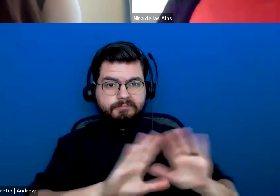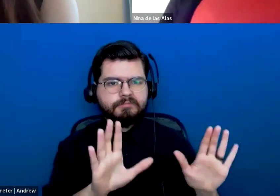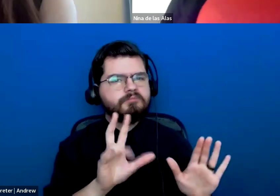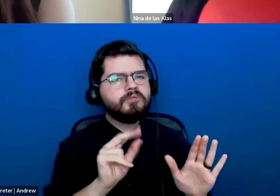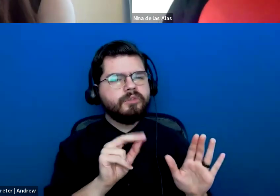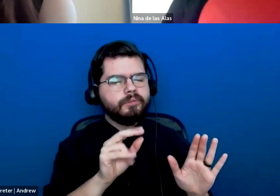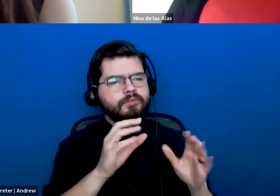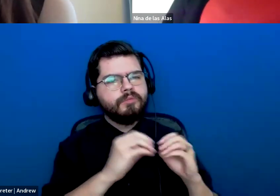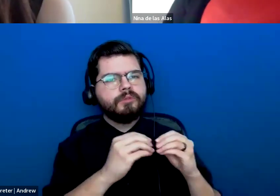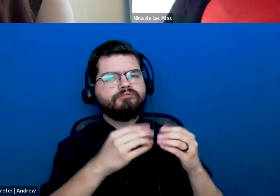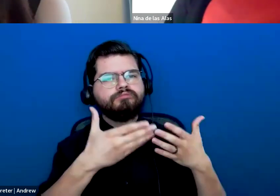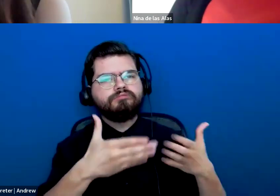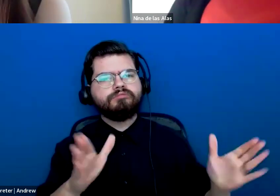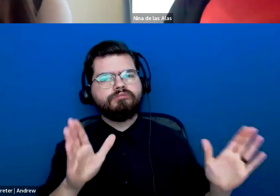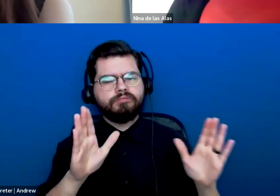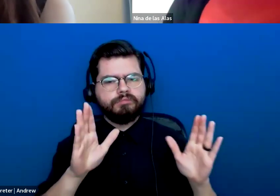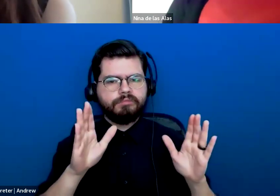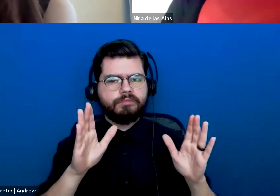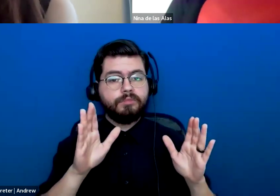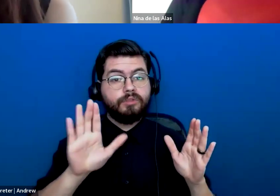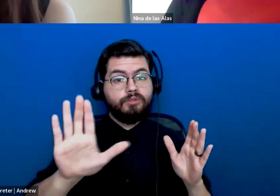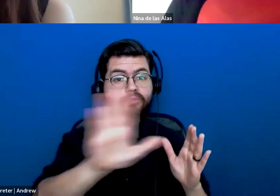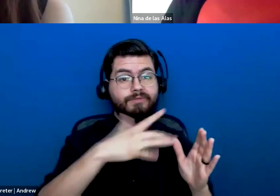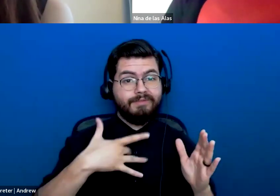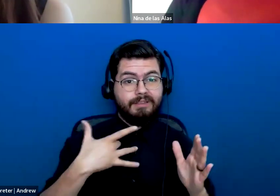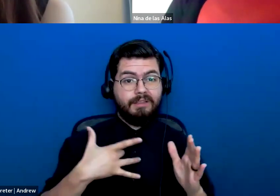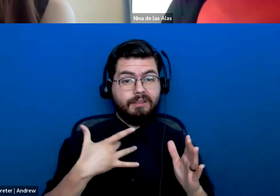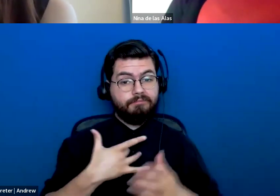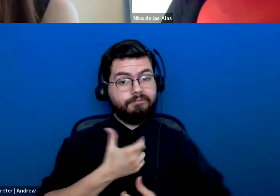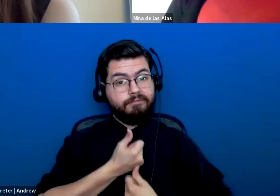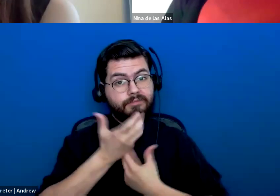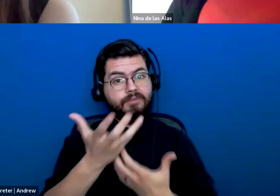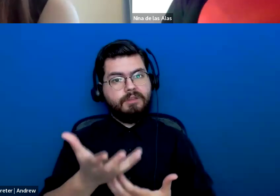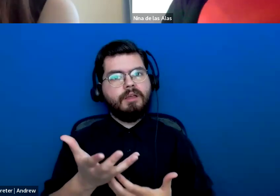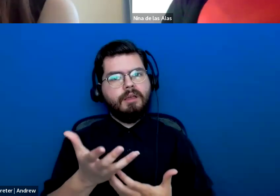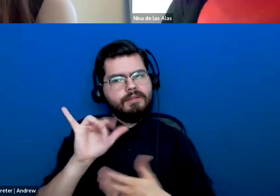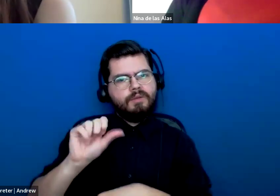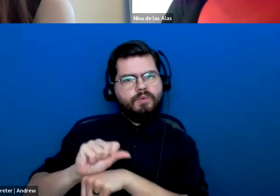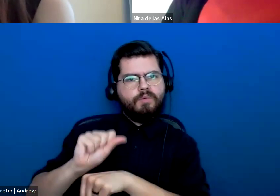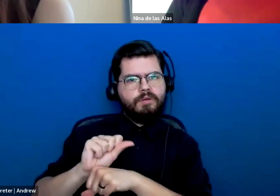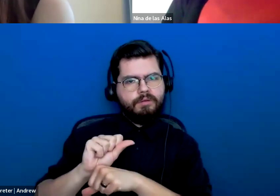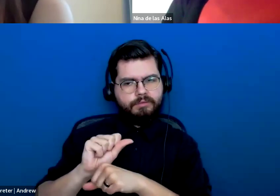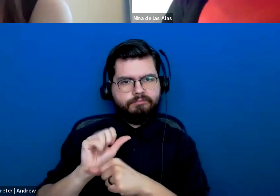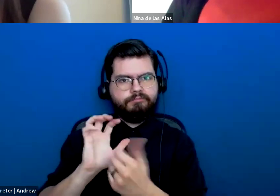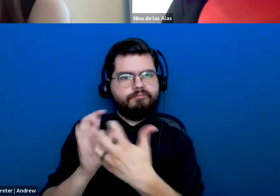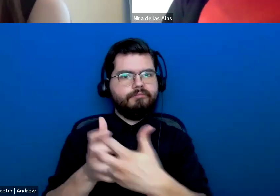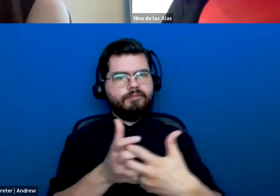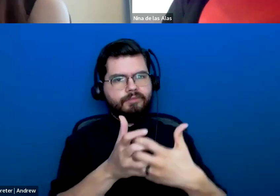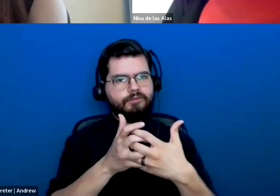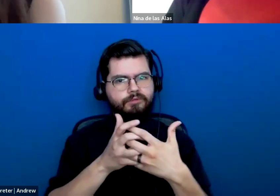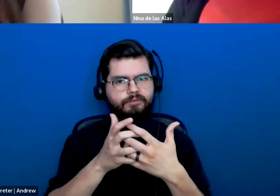that you have expressed in chat. So Do you all have any